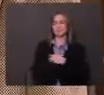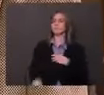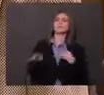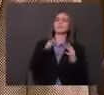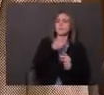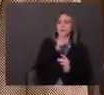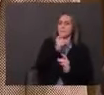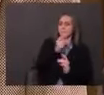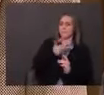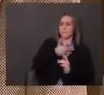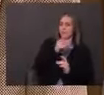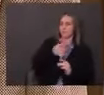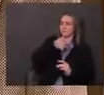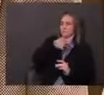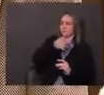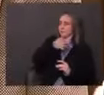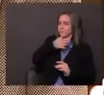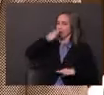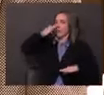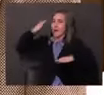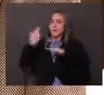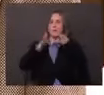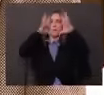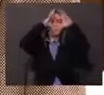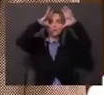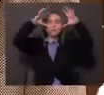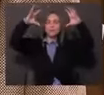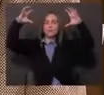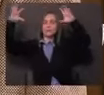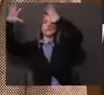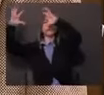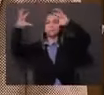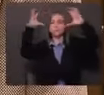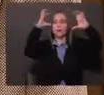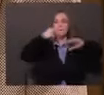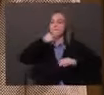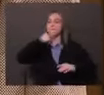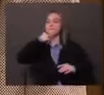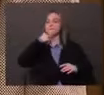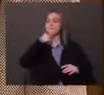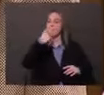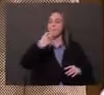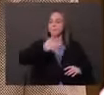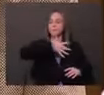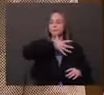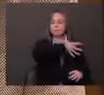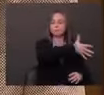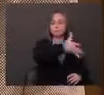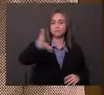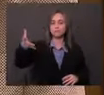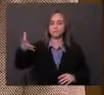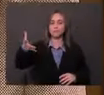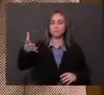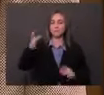still speaking, behold, a bright cloud cast a shadow over them. Then from